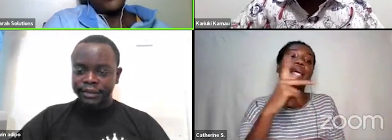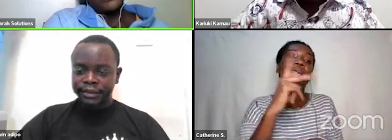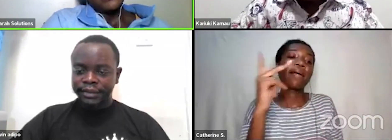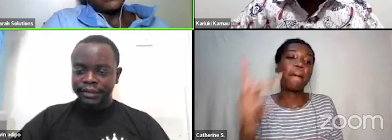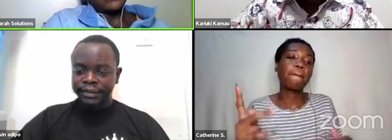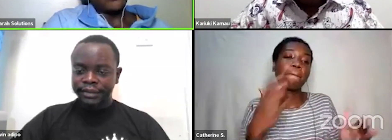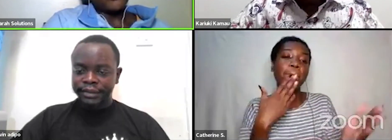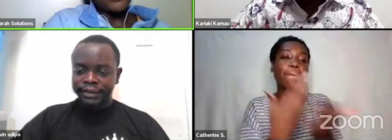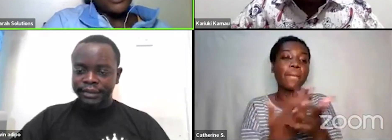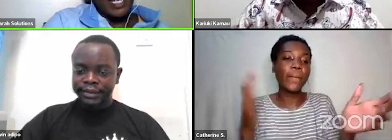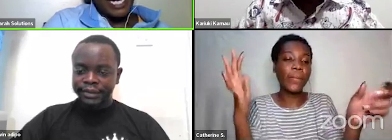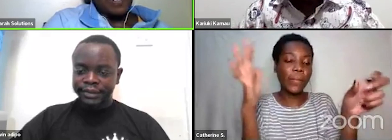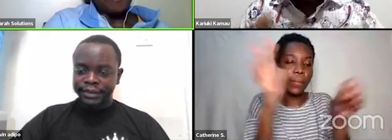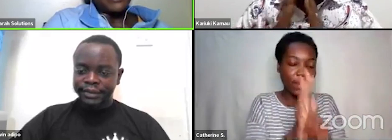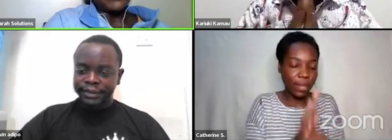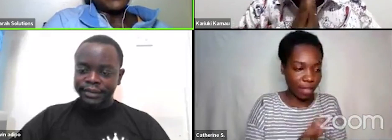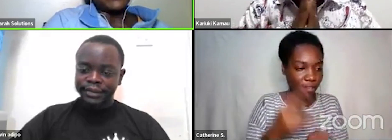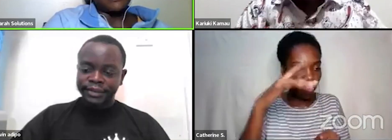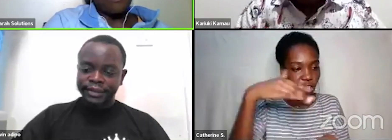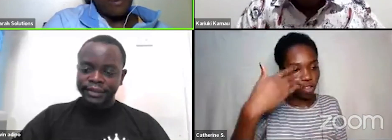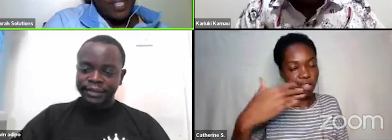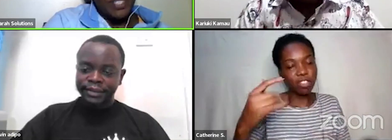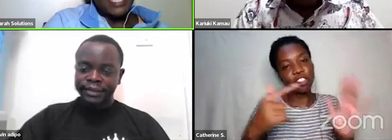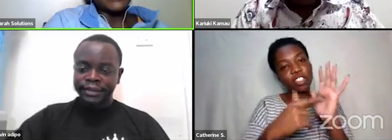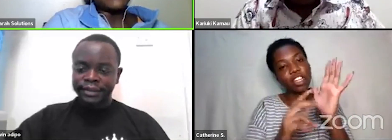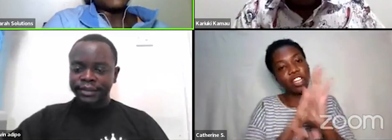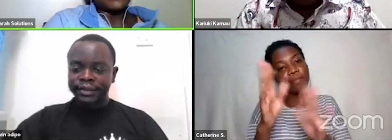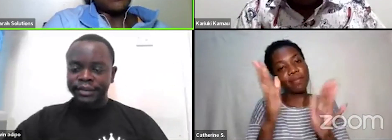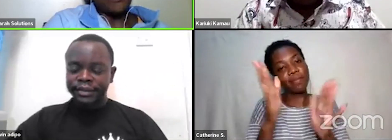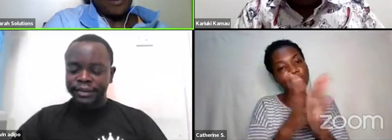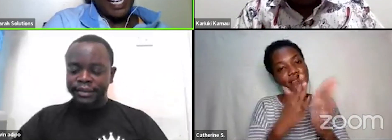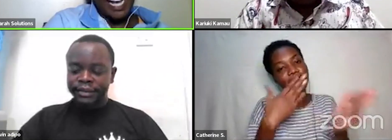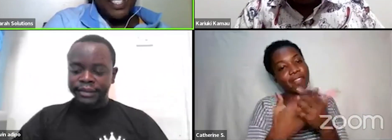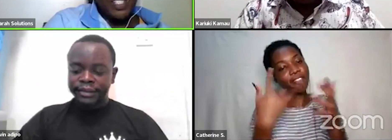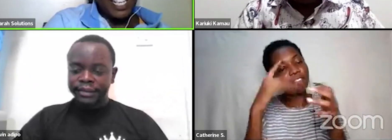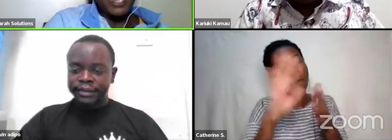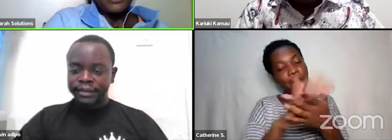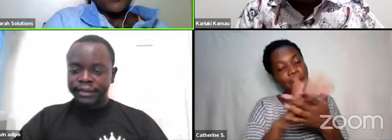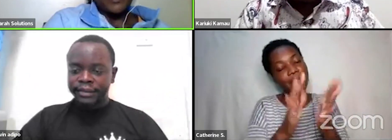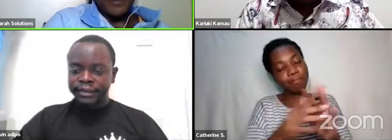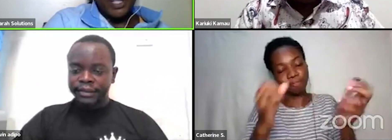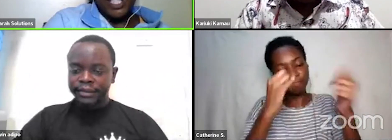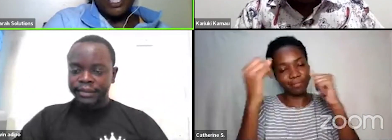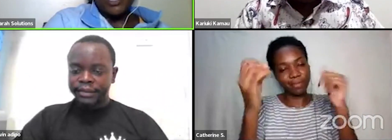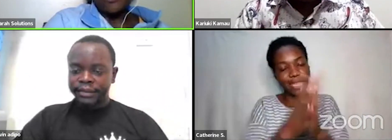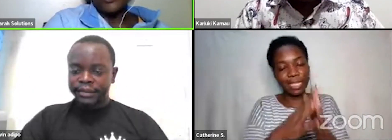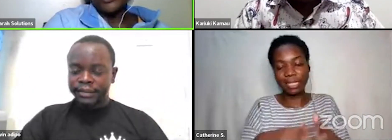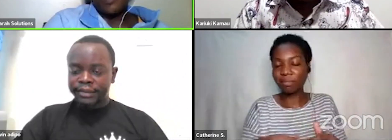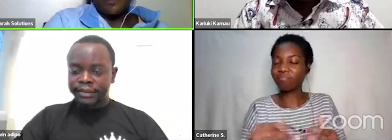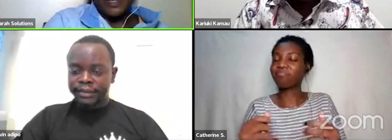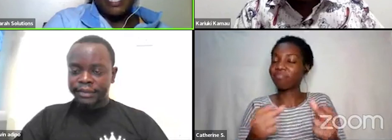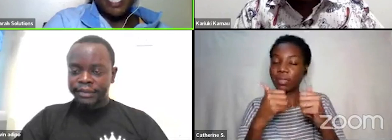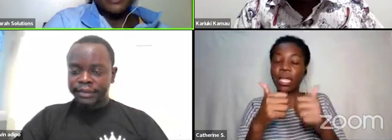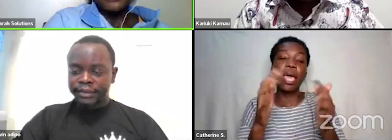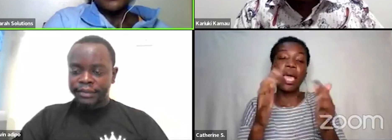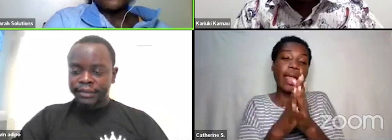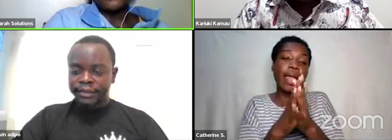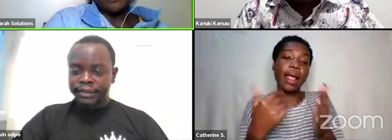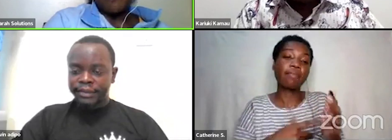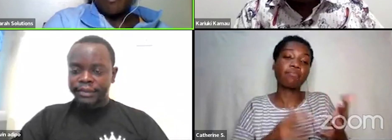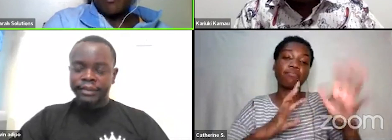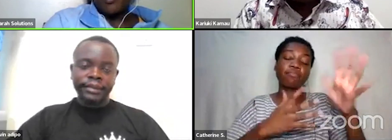Thank you for always showing up. And thank you for being resilient. Thank you for being agile. We appreciate you. And of course, to our